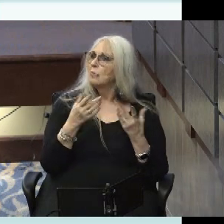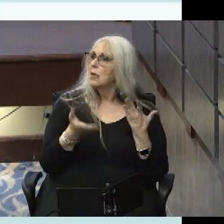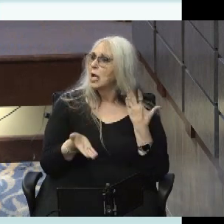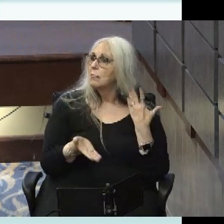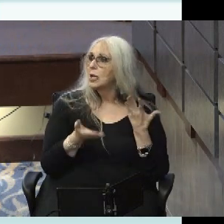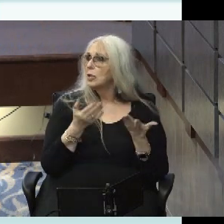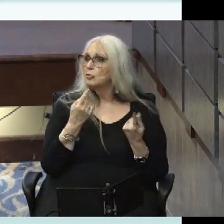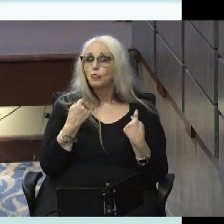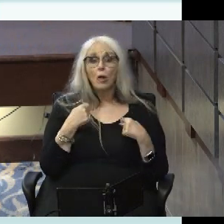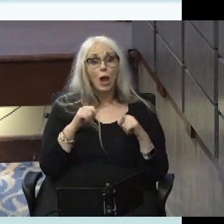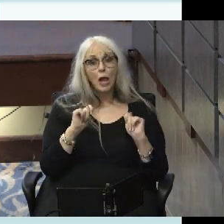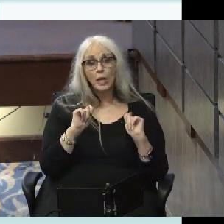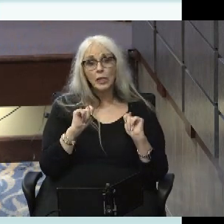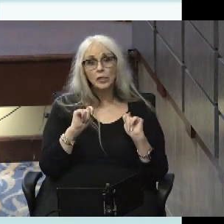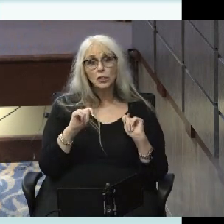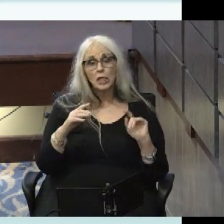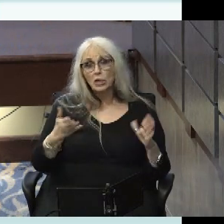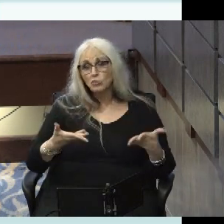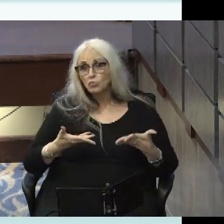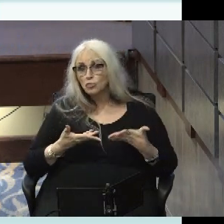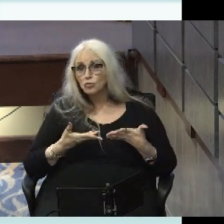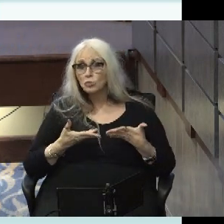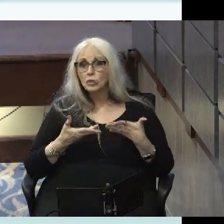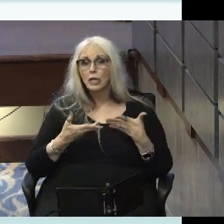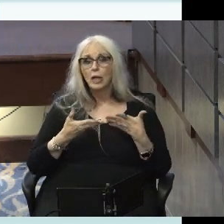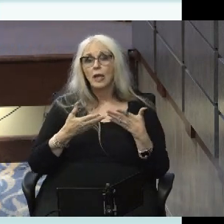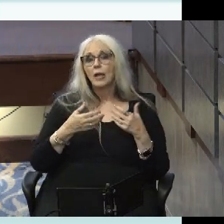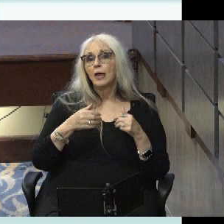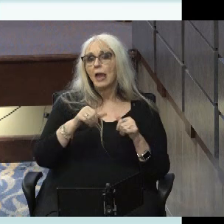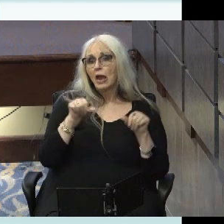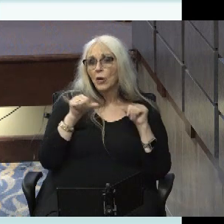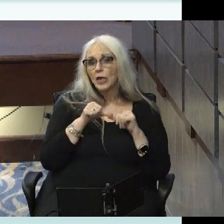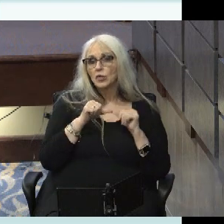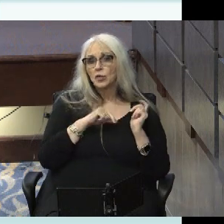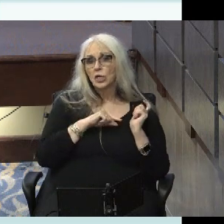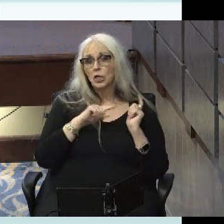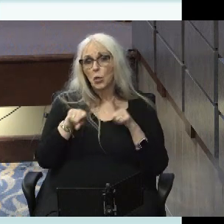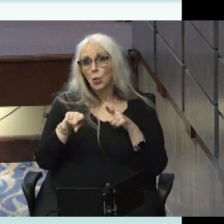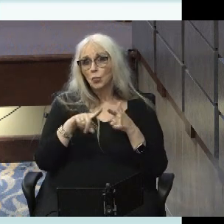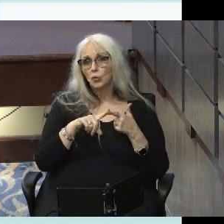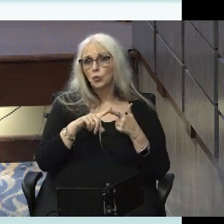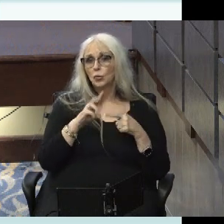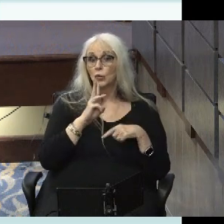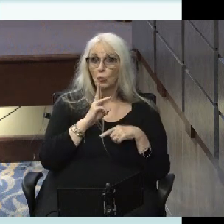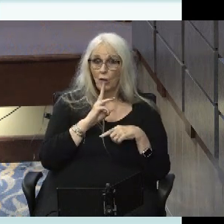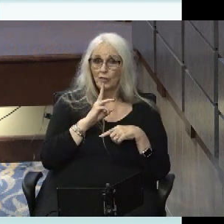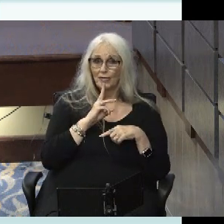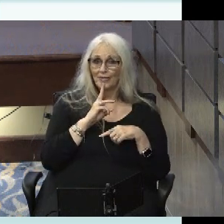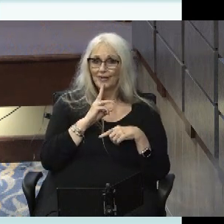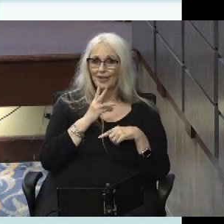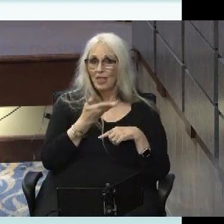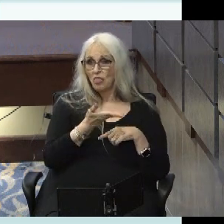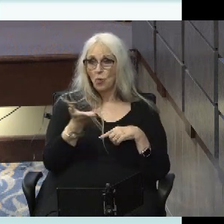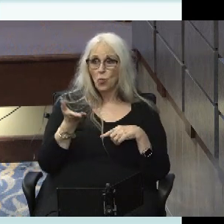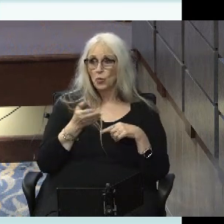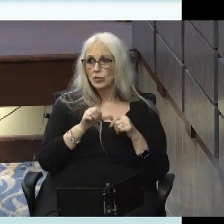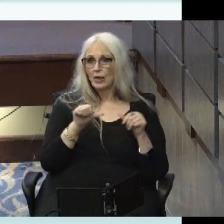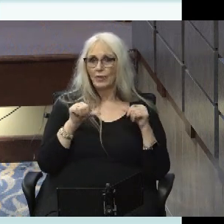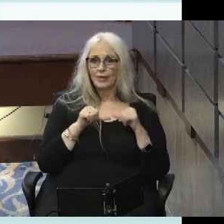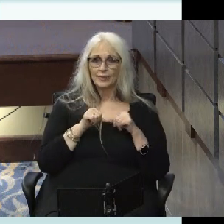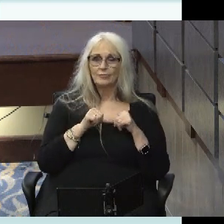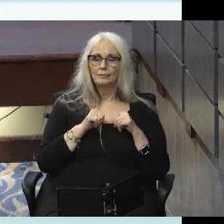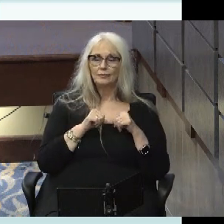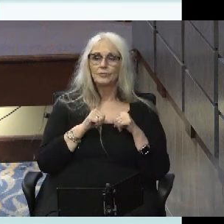to reintroduce those elements. So you'll have little areas where you could get back down to the water still in those areas. But as